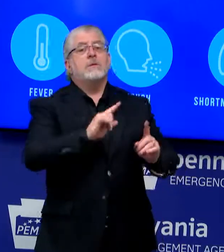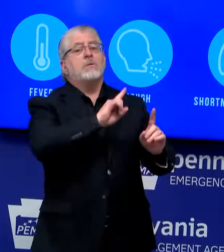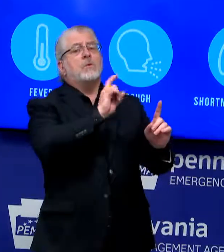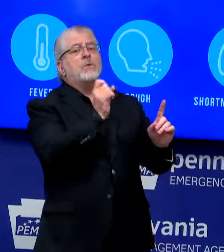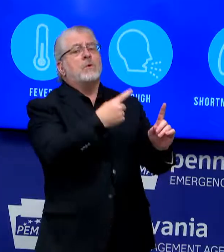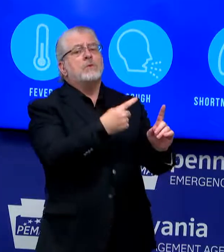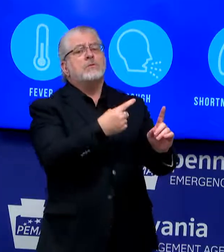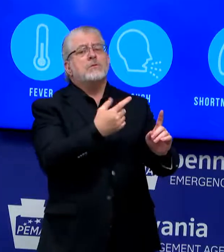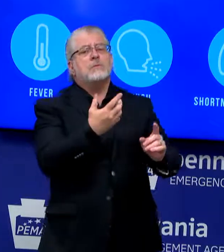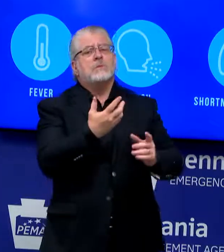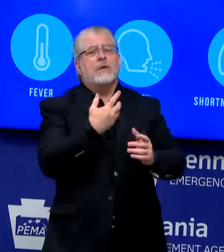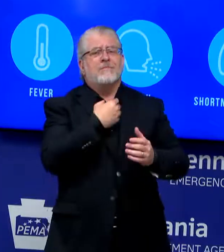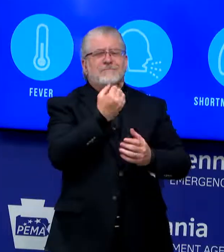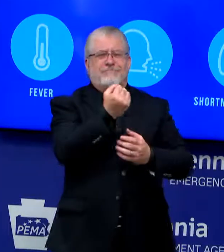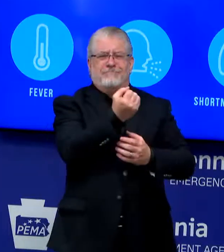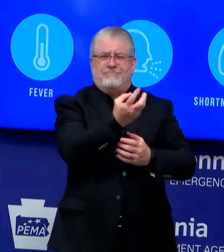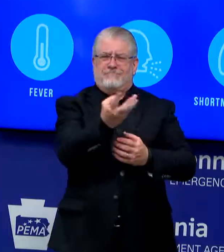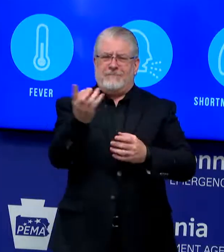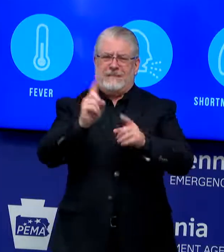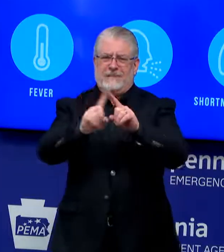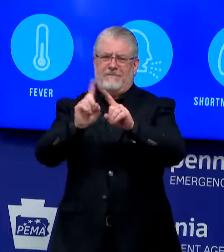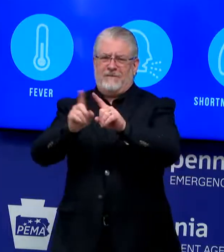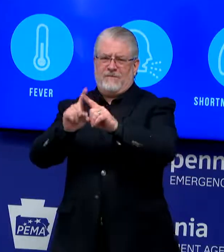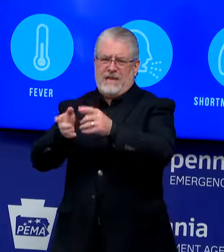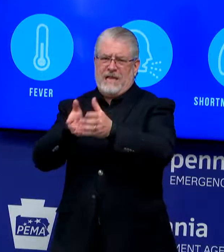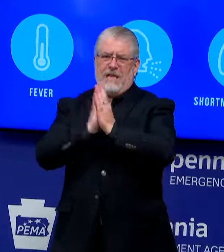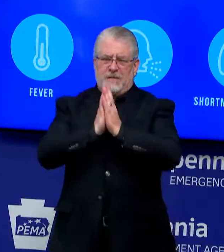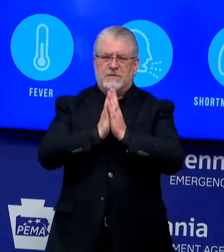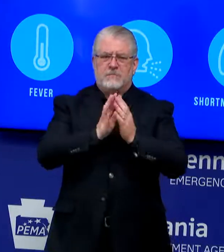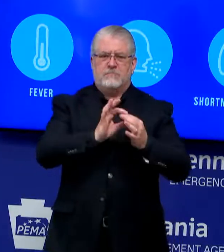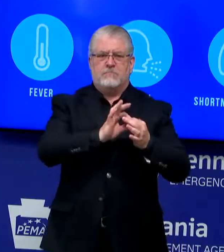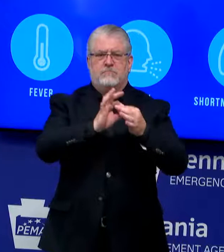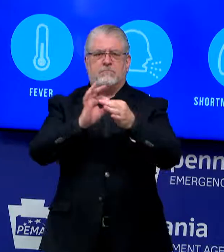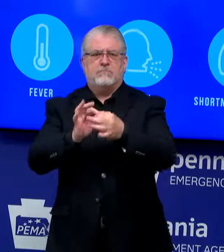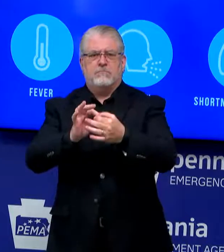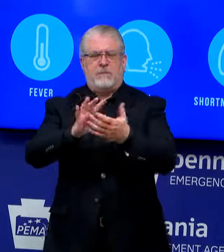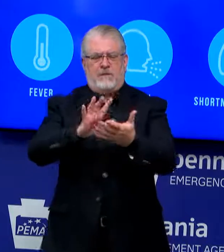WTAE, are asking questions about documents released by FEMA on